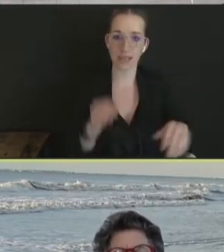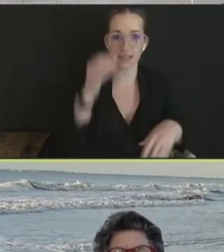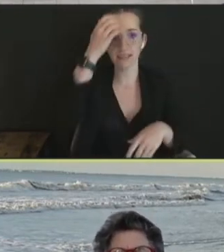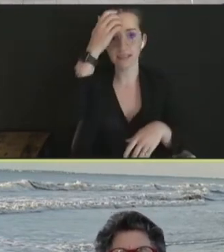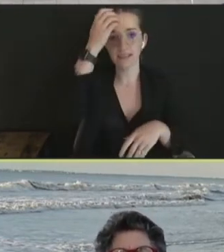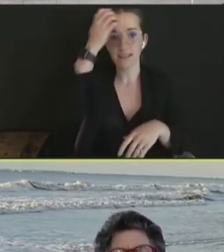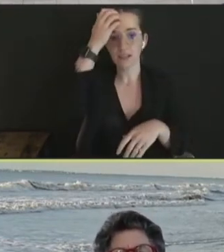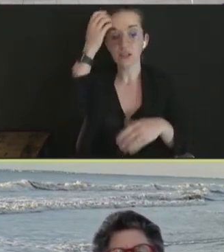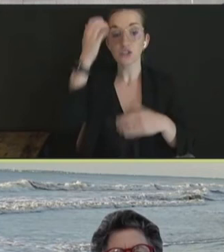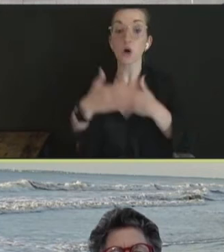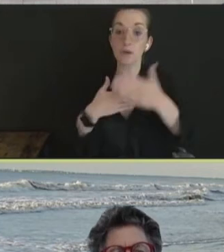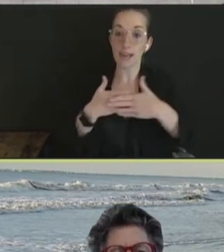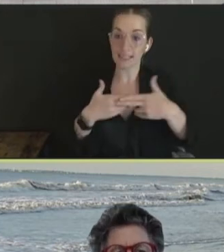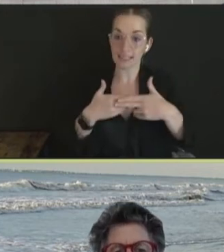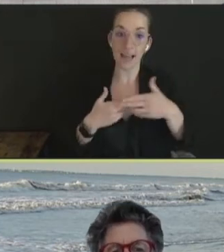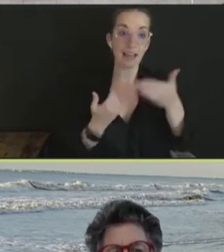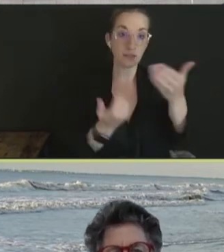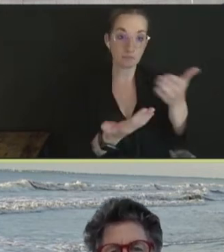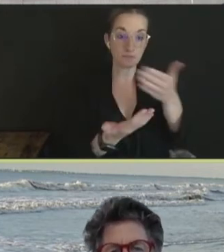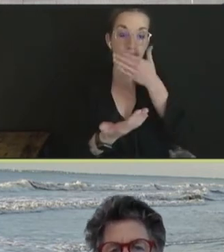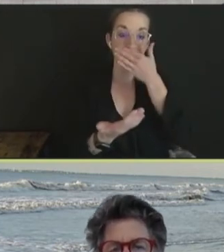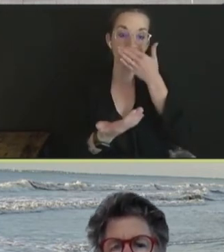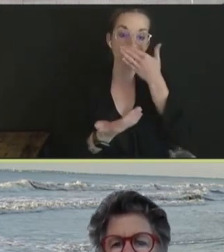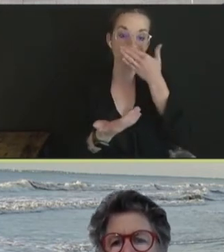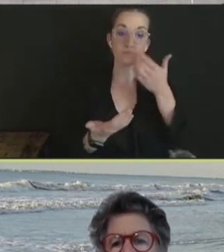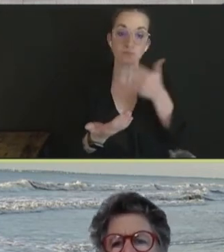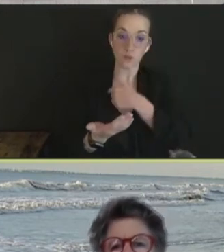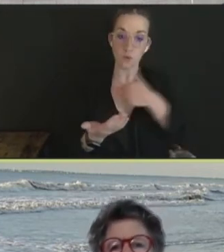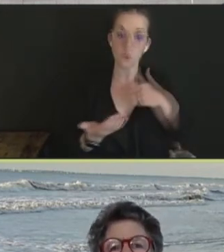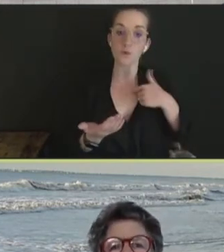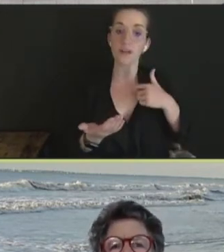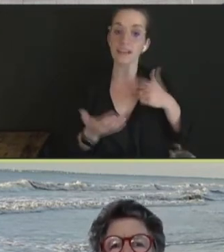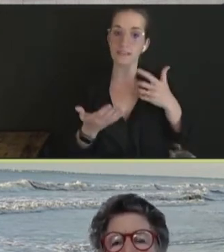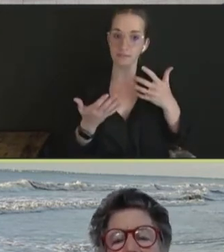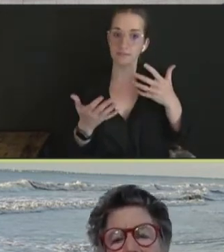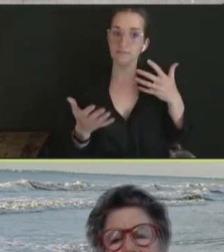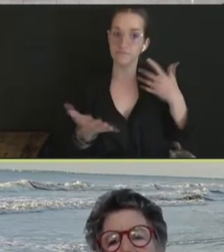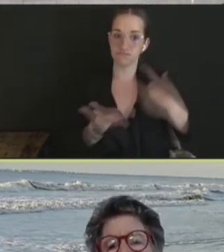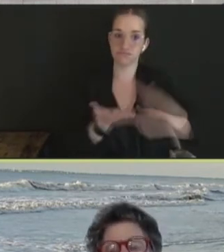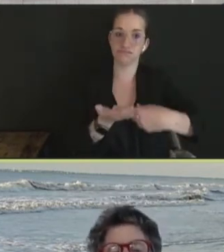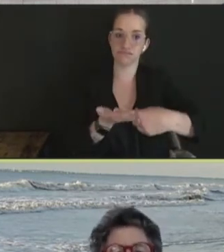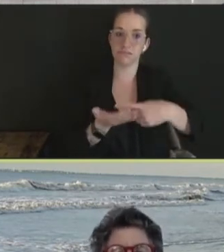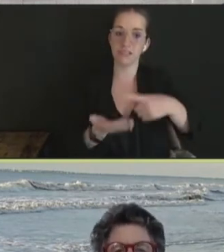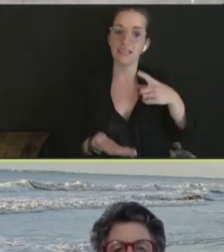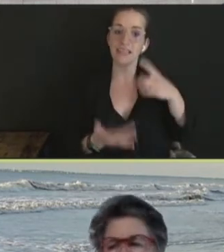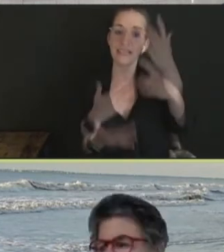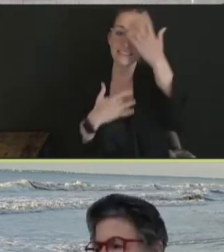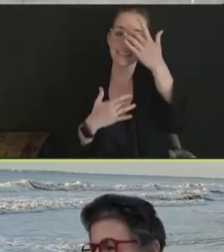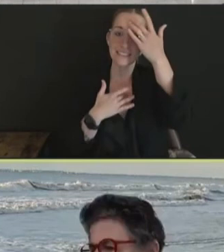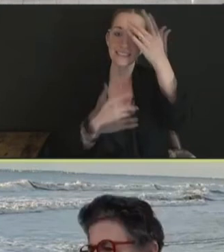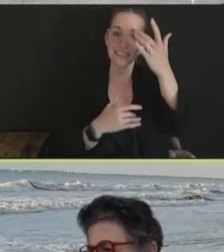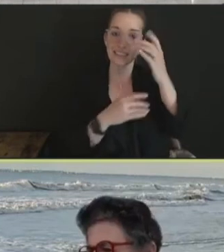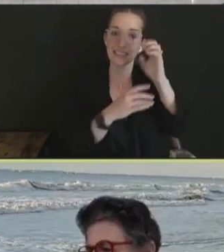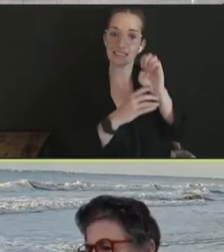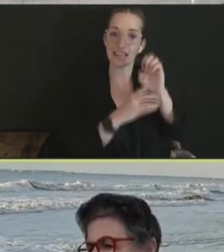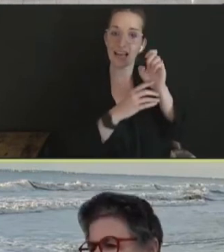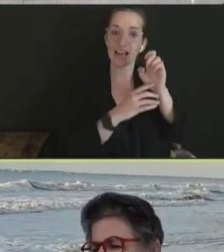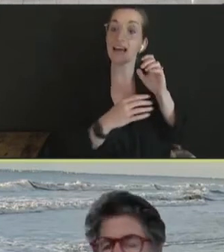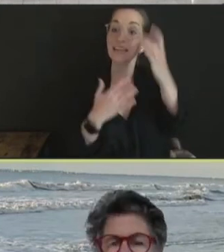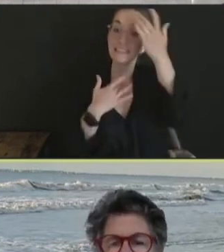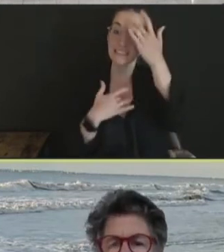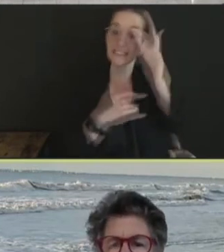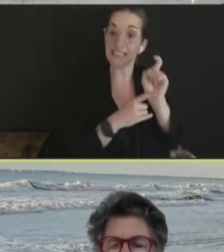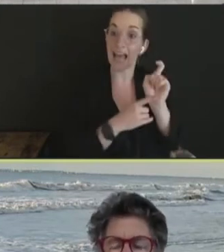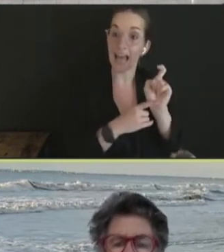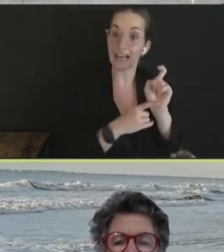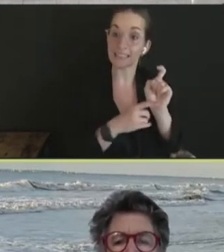So just to say, we've all talked about, and I think we're all really familiar with disease X, but, I think from our perspective,